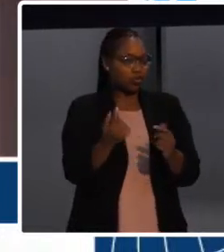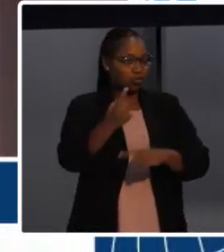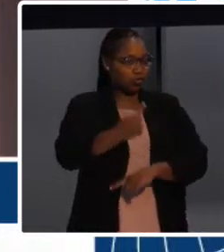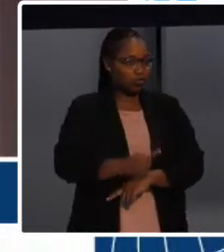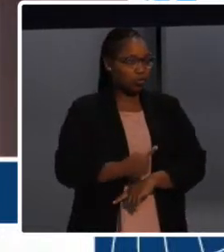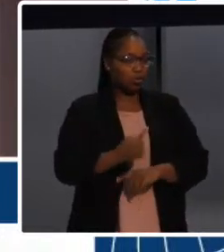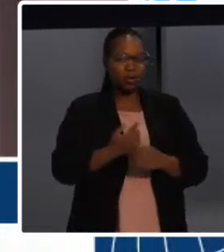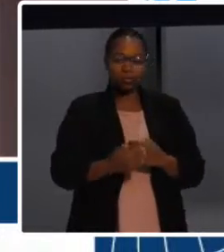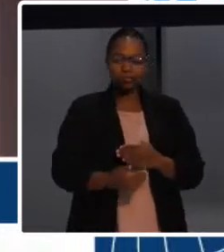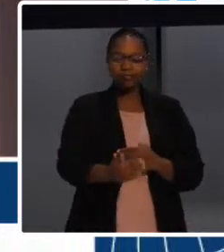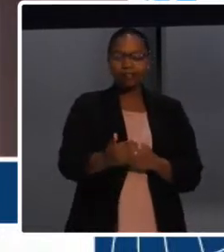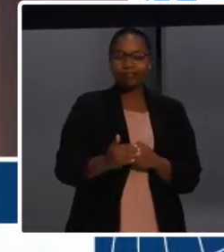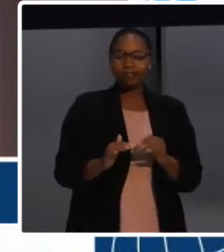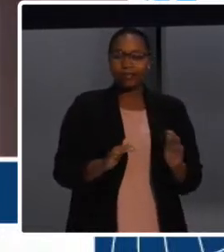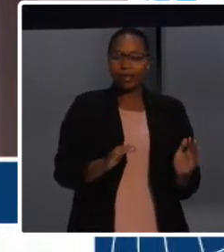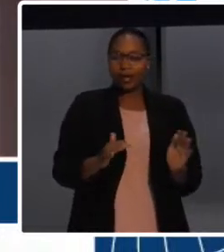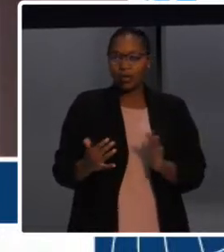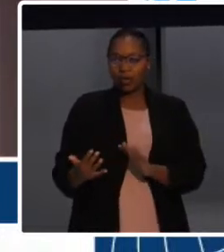with